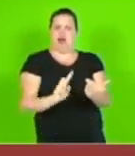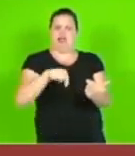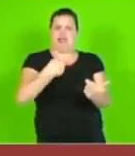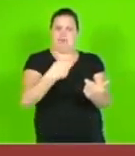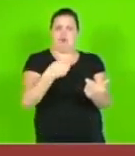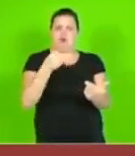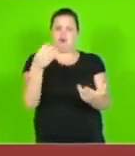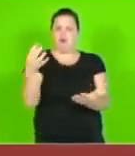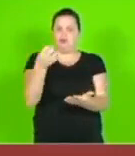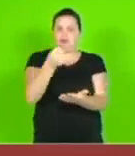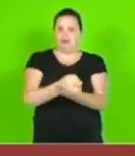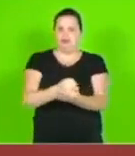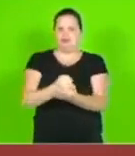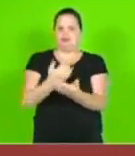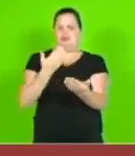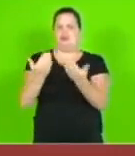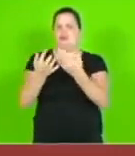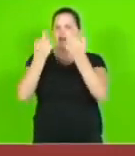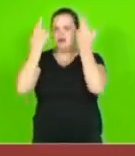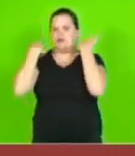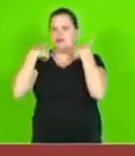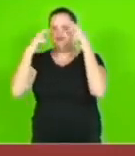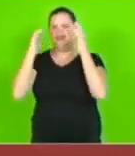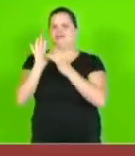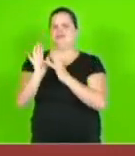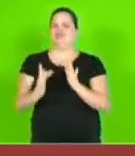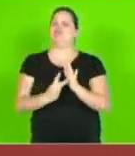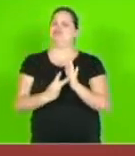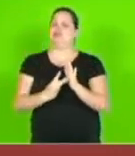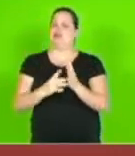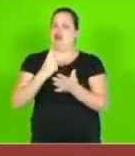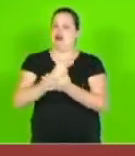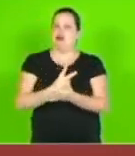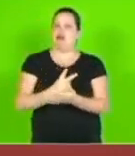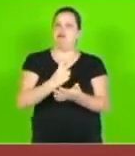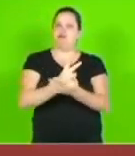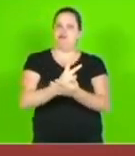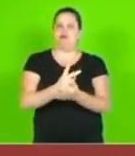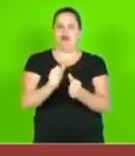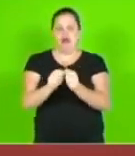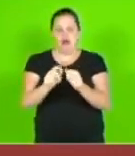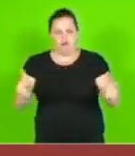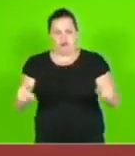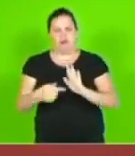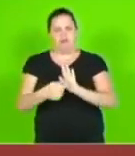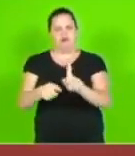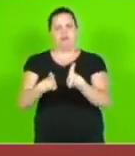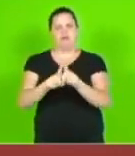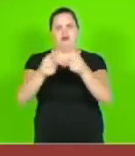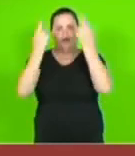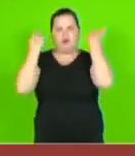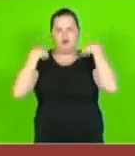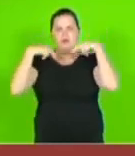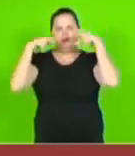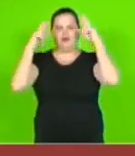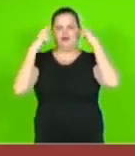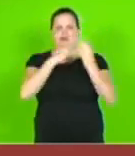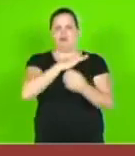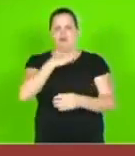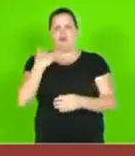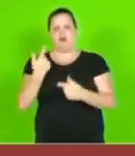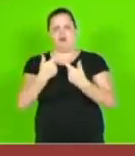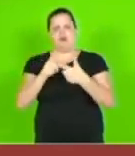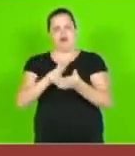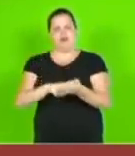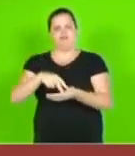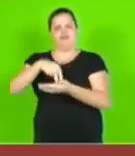it's sacrificed, and even with Jesus, the lamb who died and resurrected,